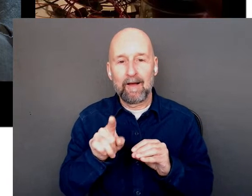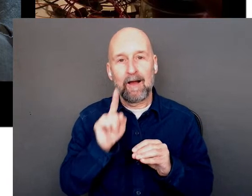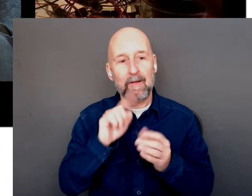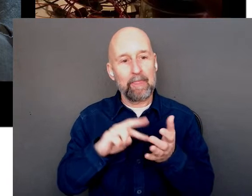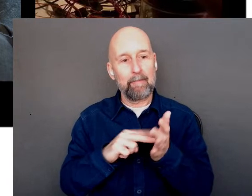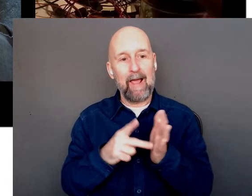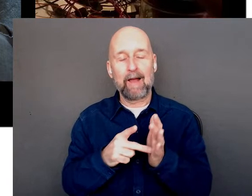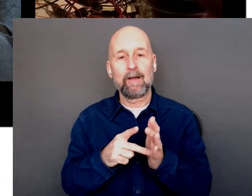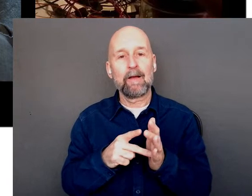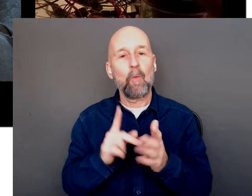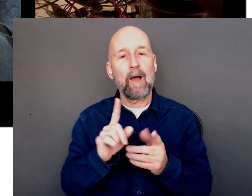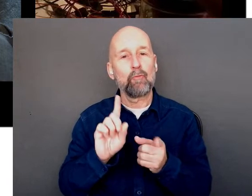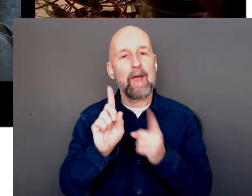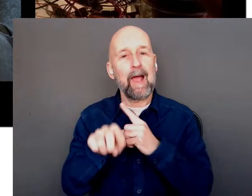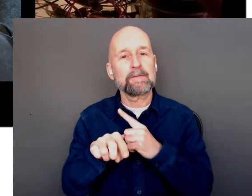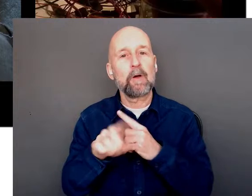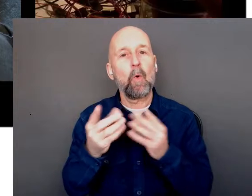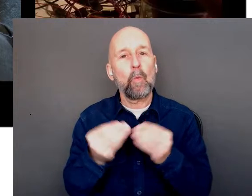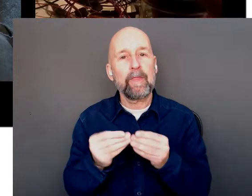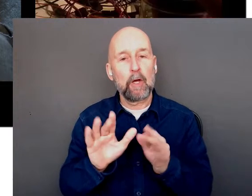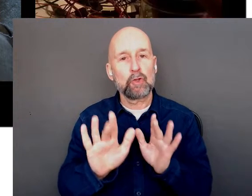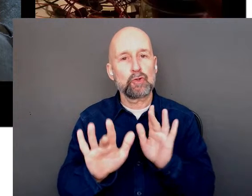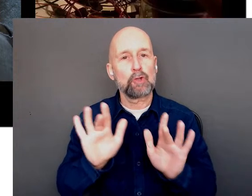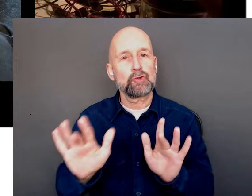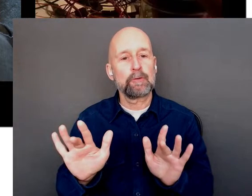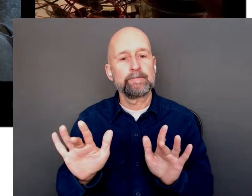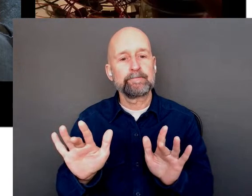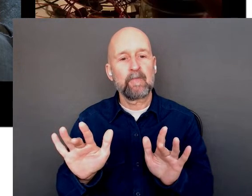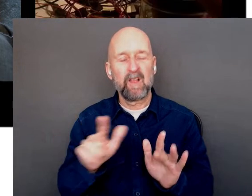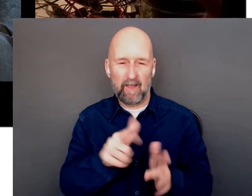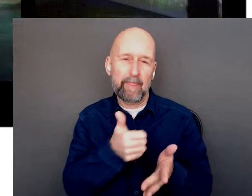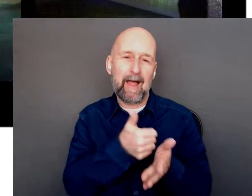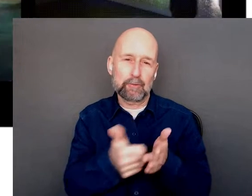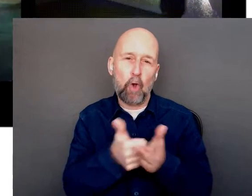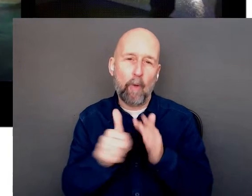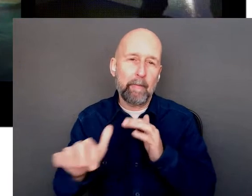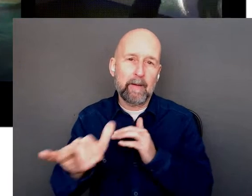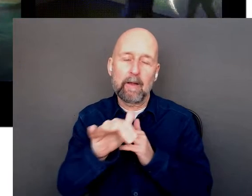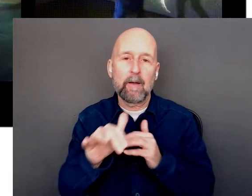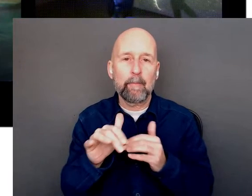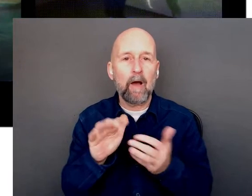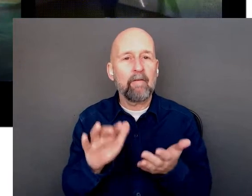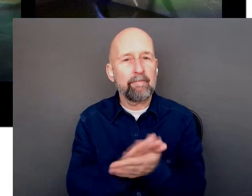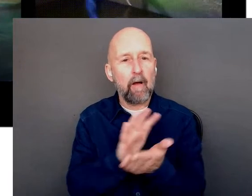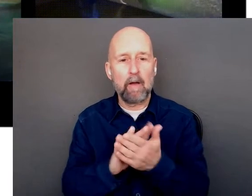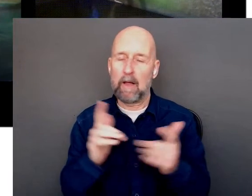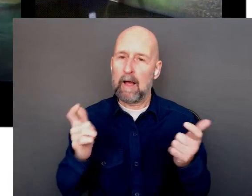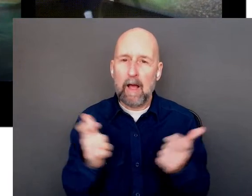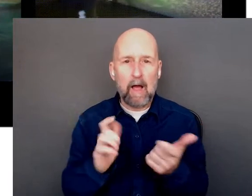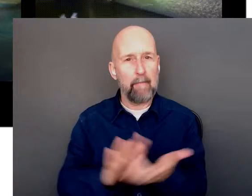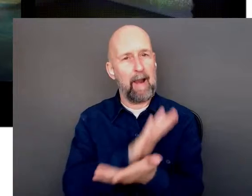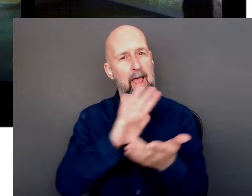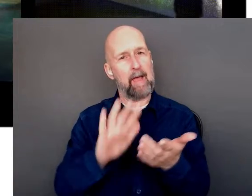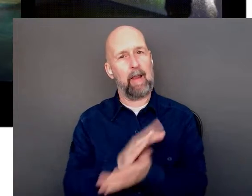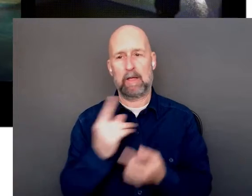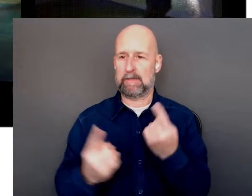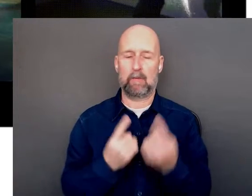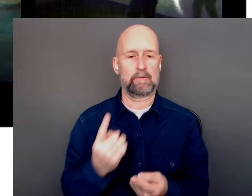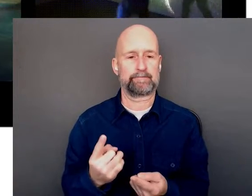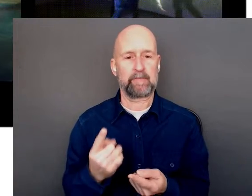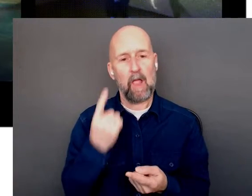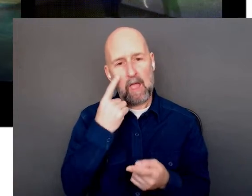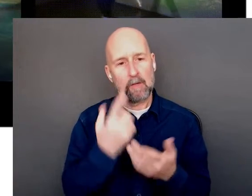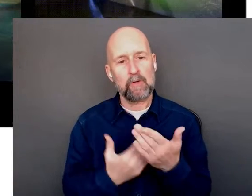It's an idea that's quite common, but then it's fun to just toy around and try new stuff. And once again, skateboarding